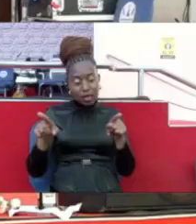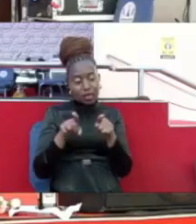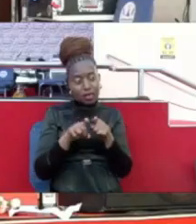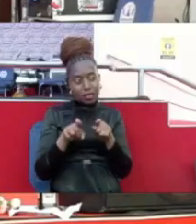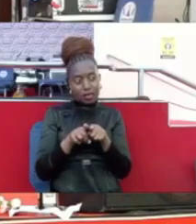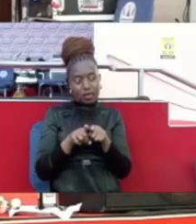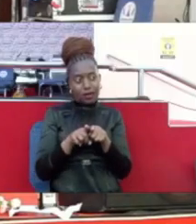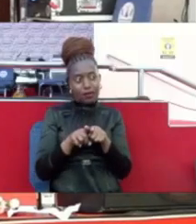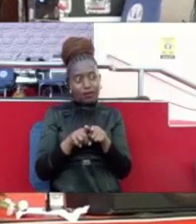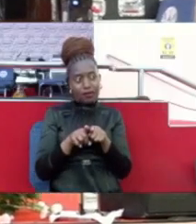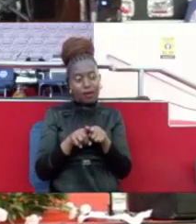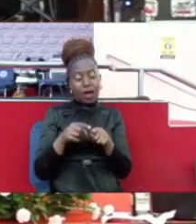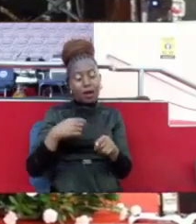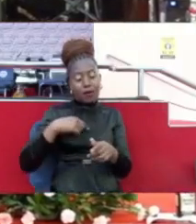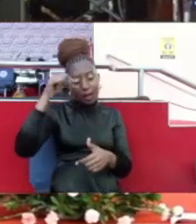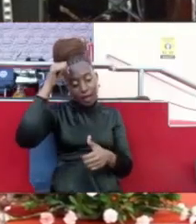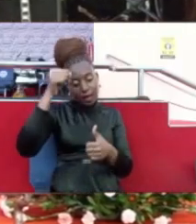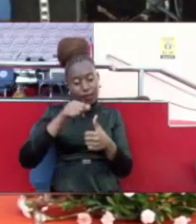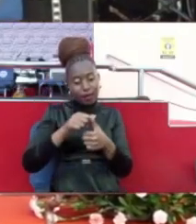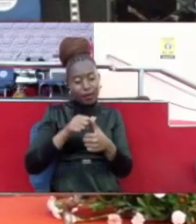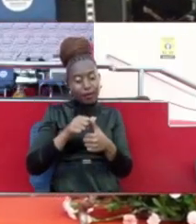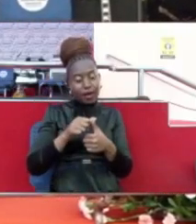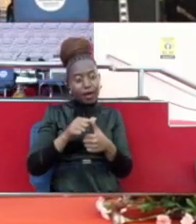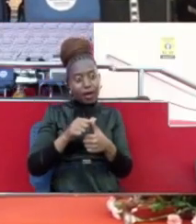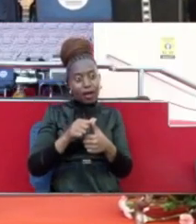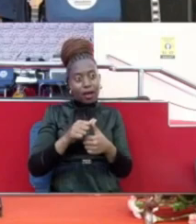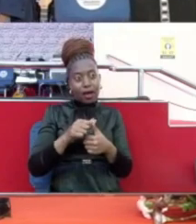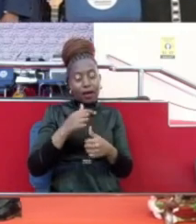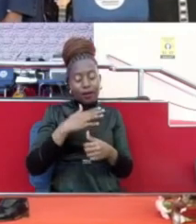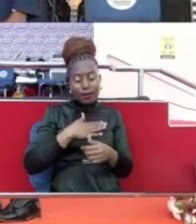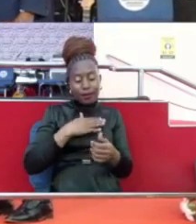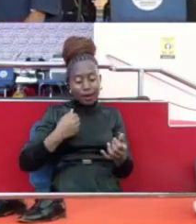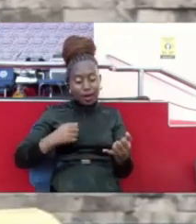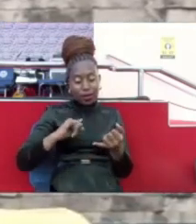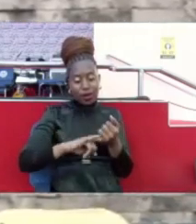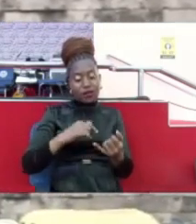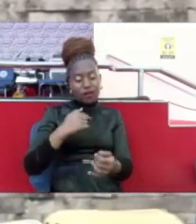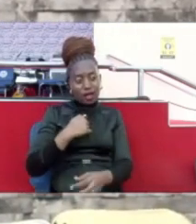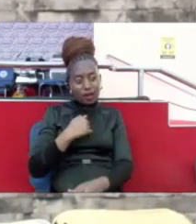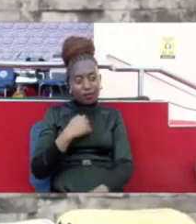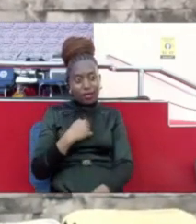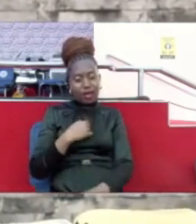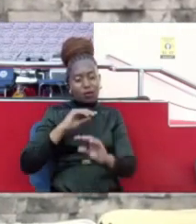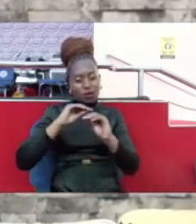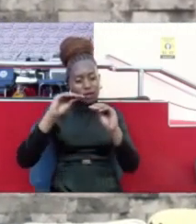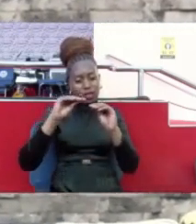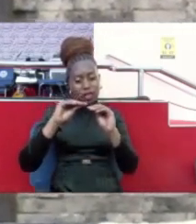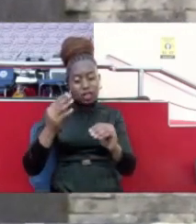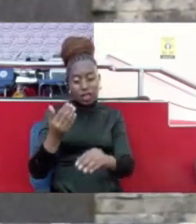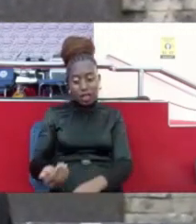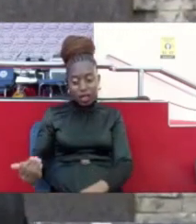I remember when Rhonda was teaching our children that the stove is hot. And